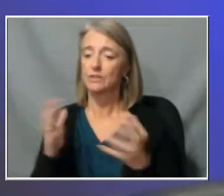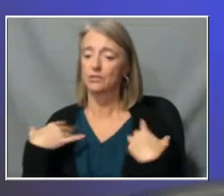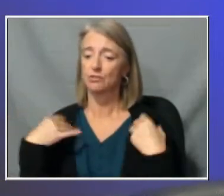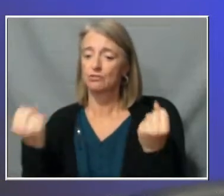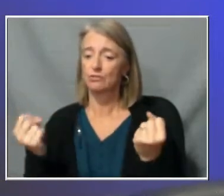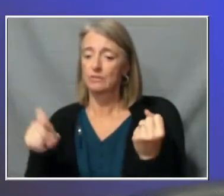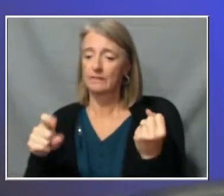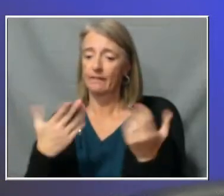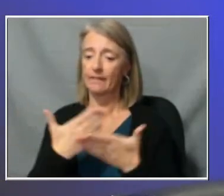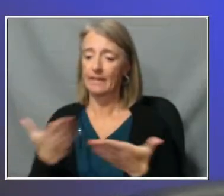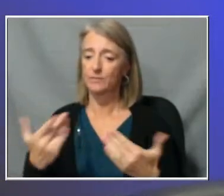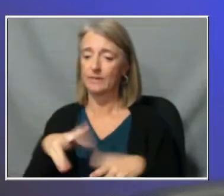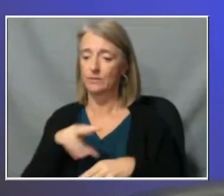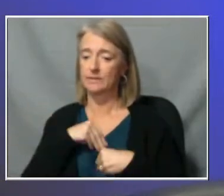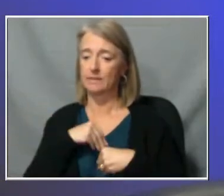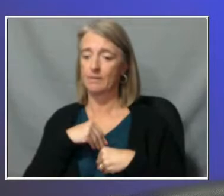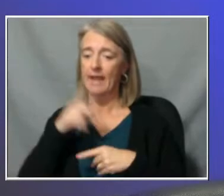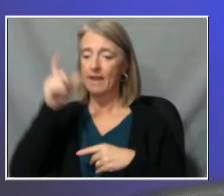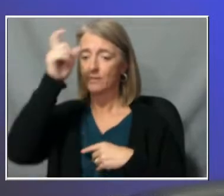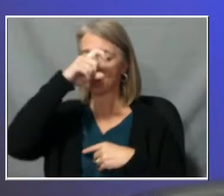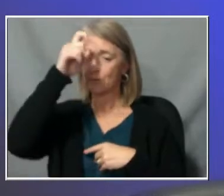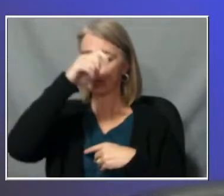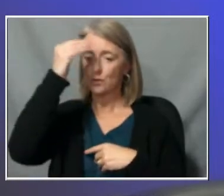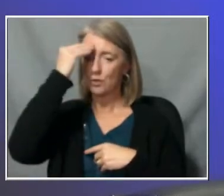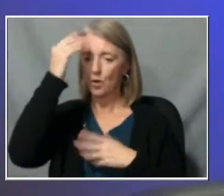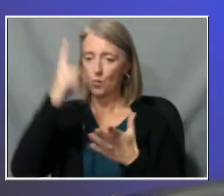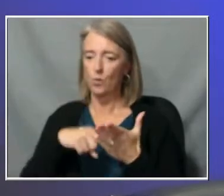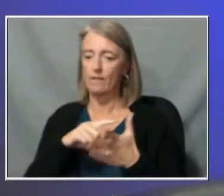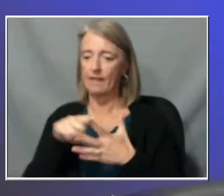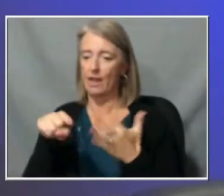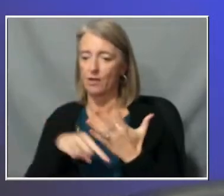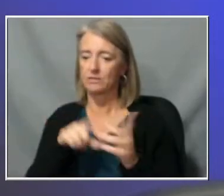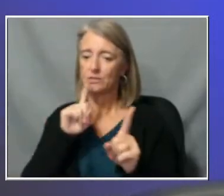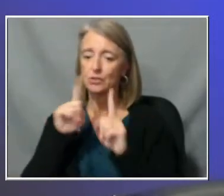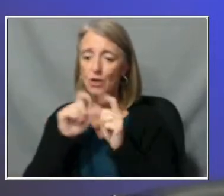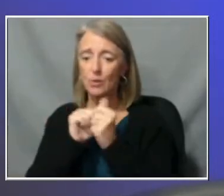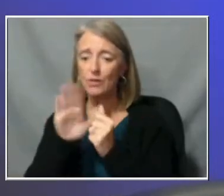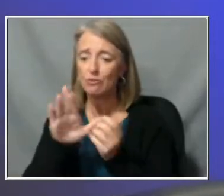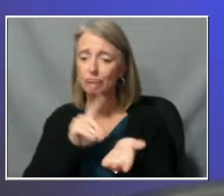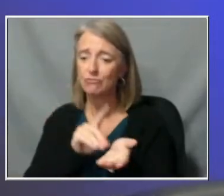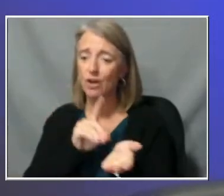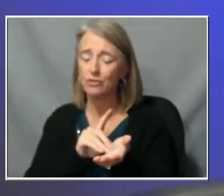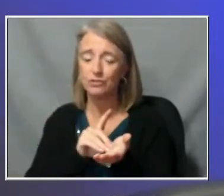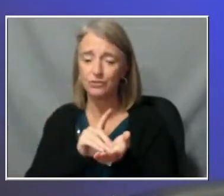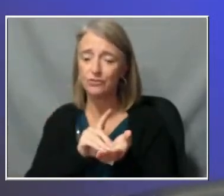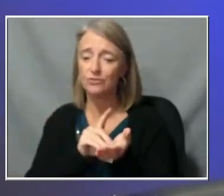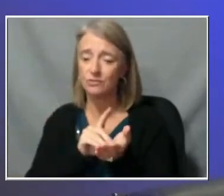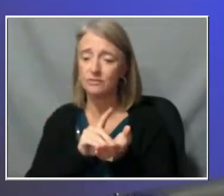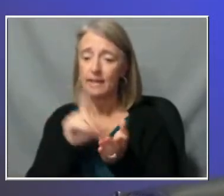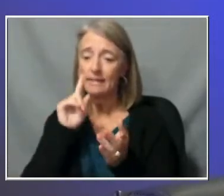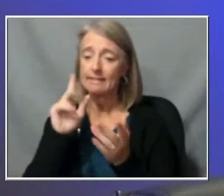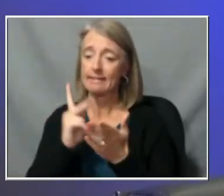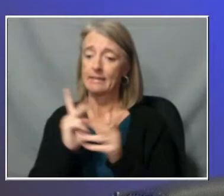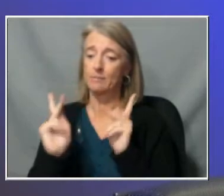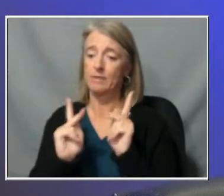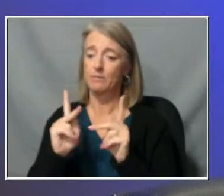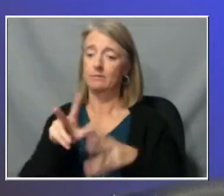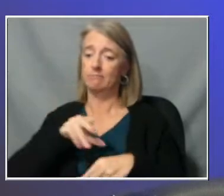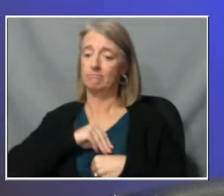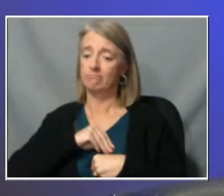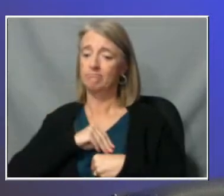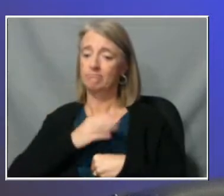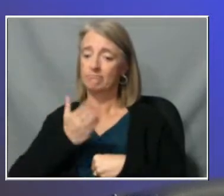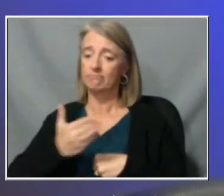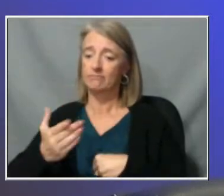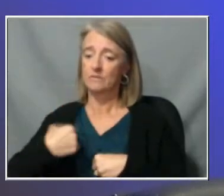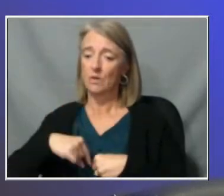accept and we have to have the wisdom to know what those things are. But talking to your doctor about it, at least I think people sometimes accept things that we